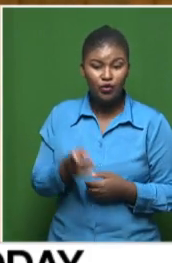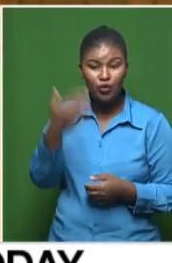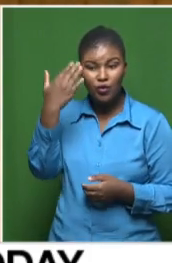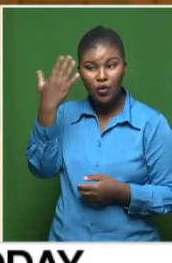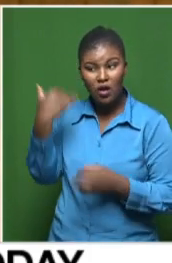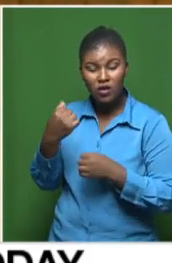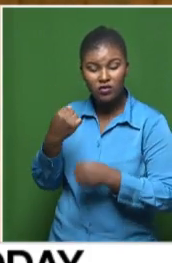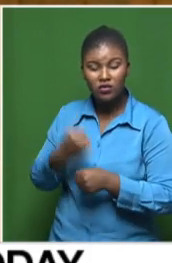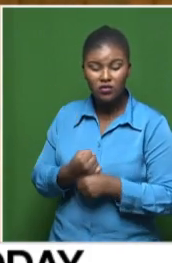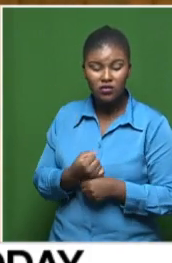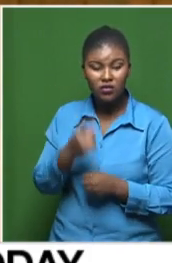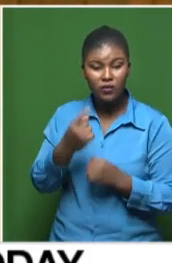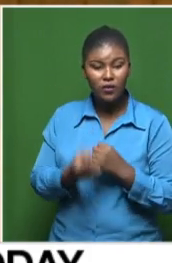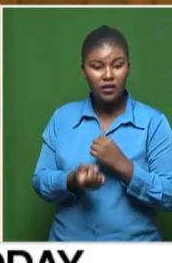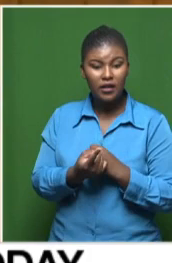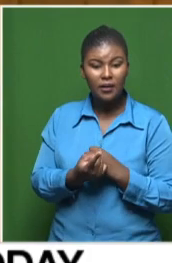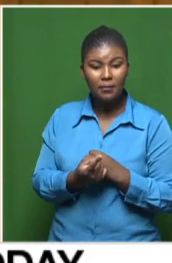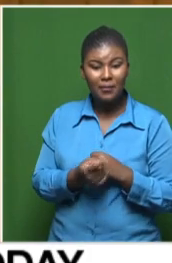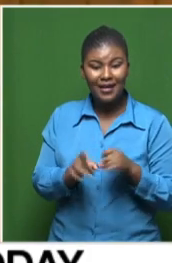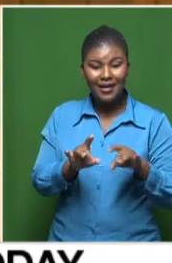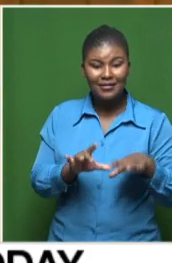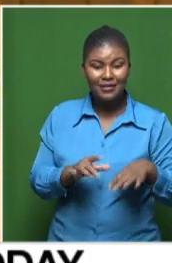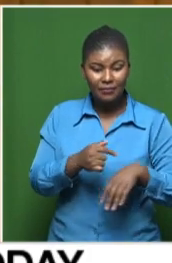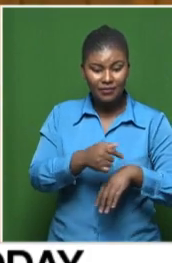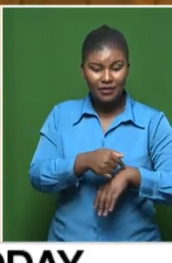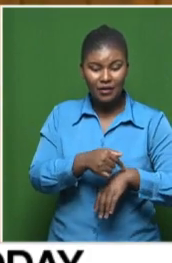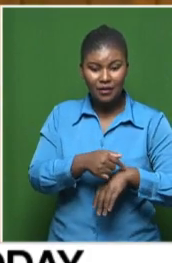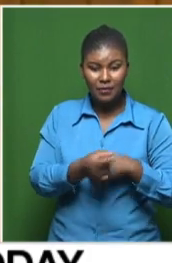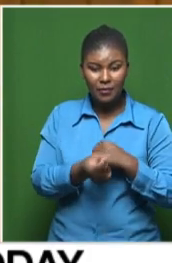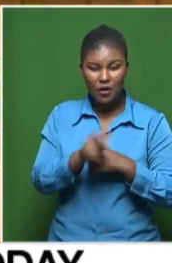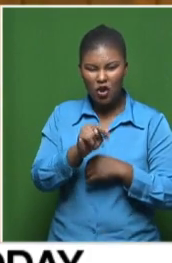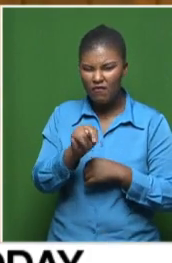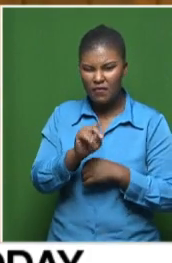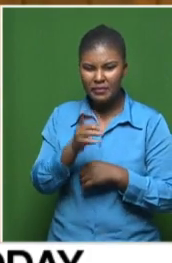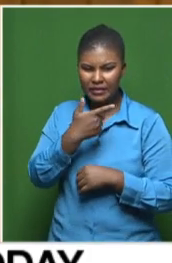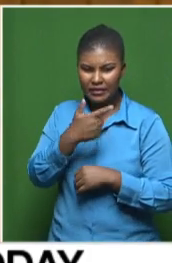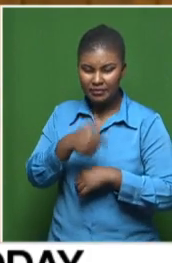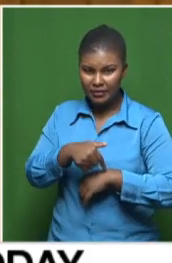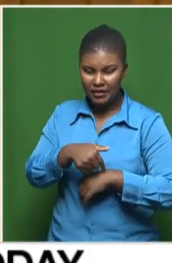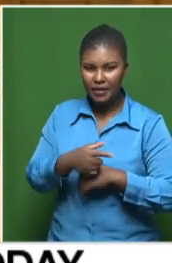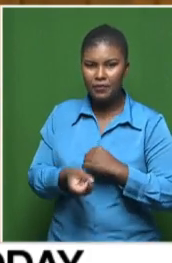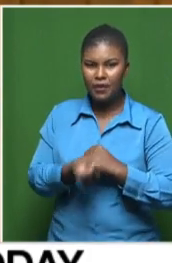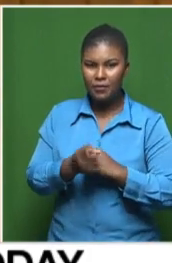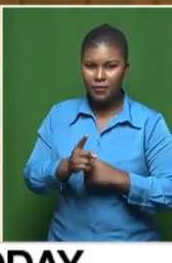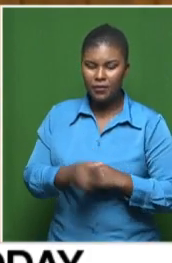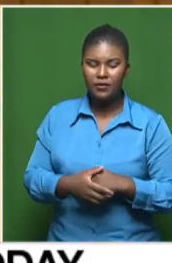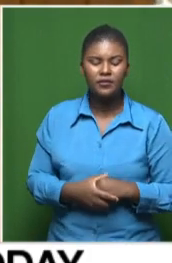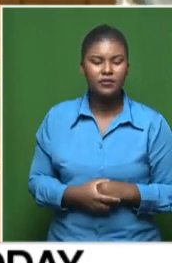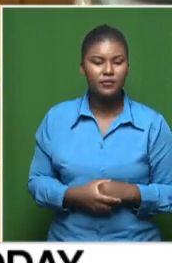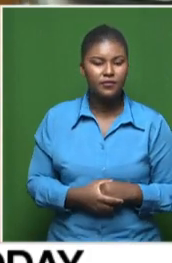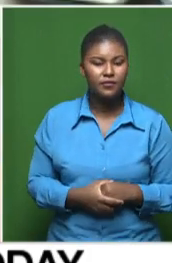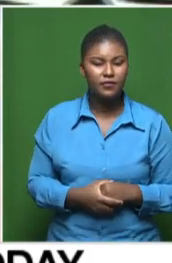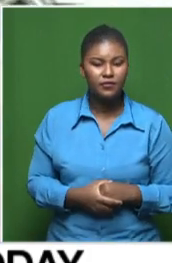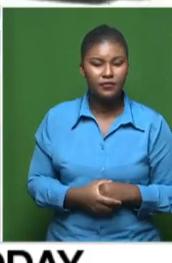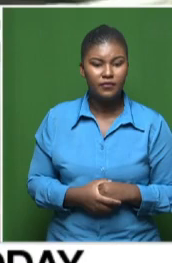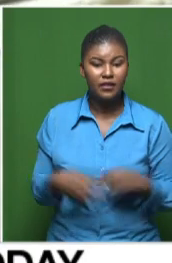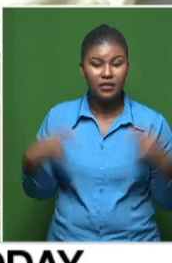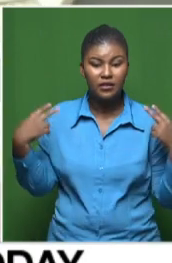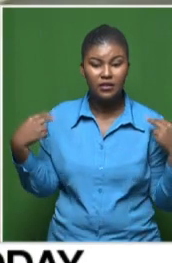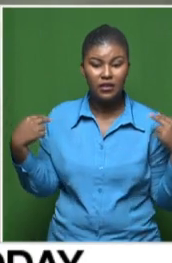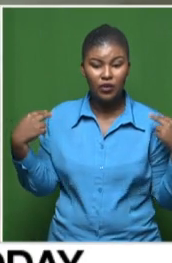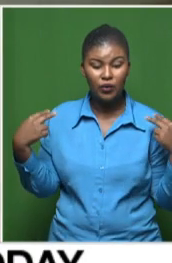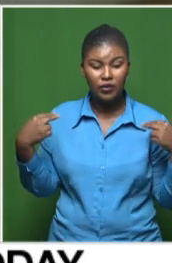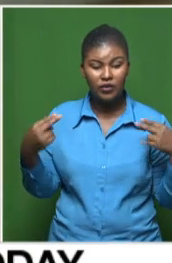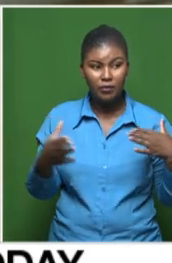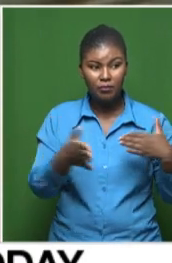year, during the exam times, November, December times, we were the security, they locked